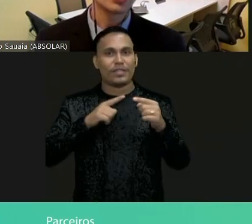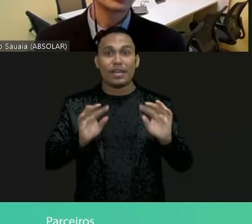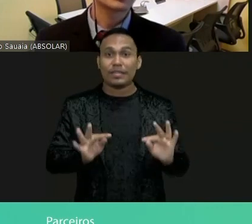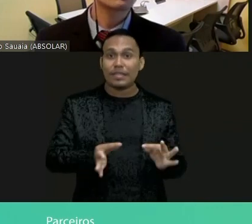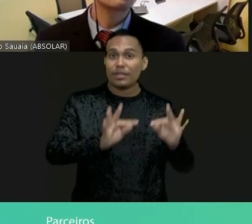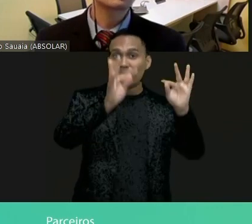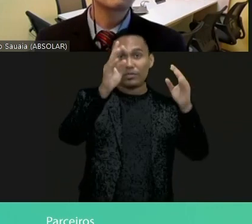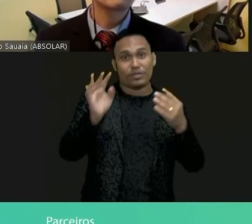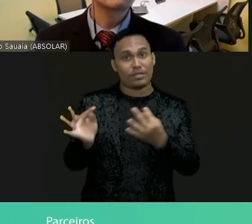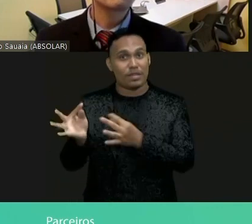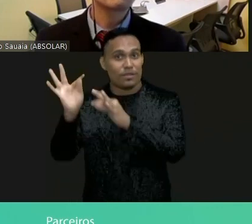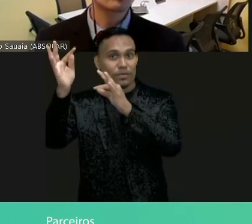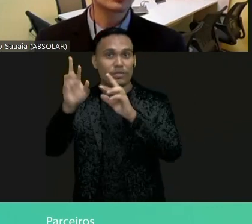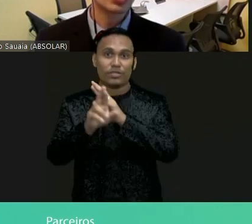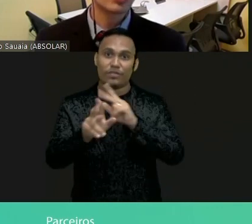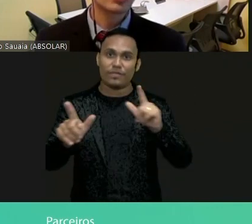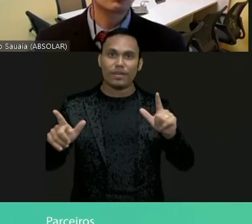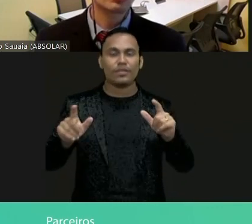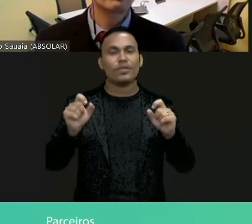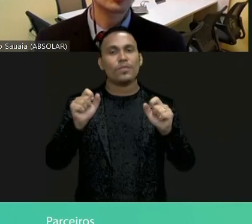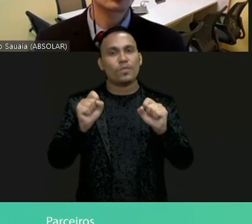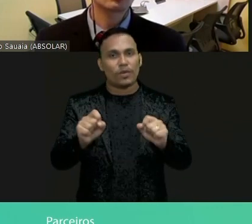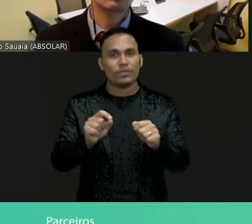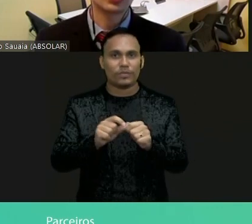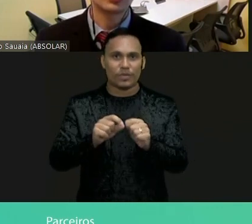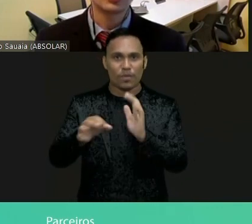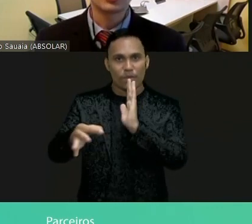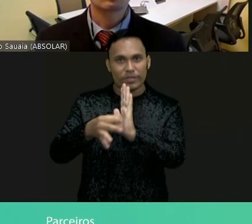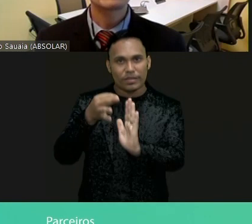projects that have different technologies